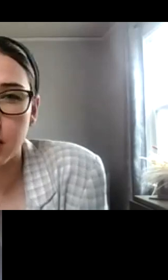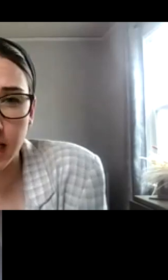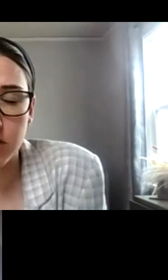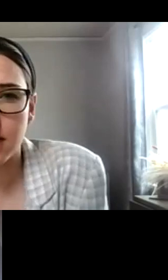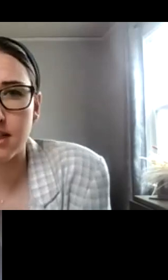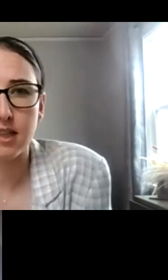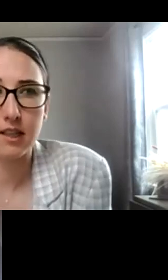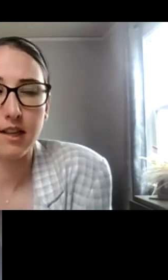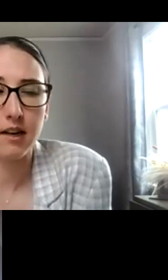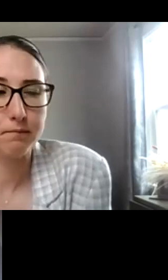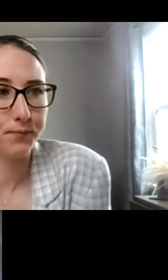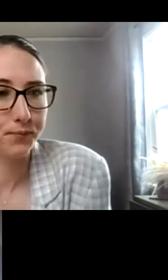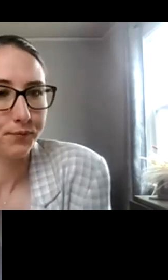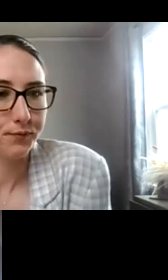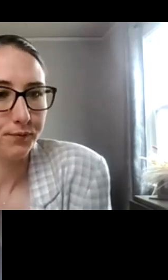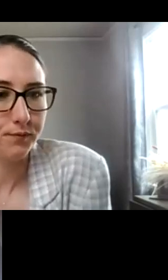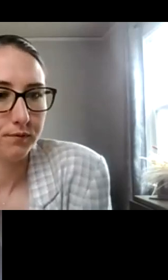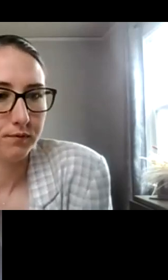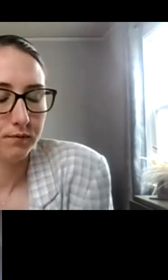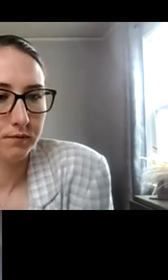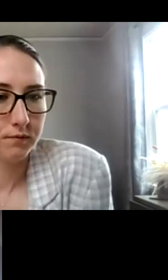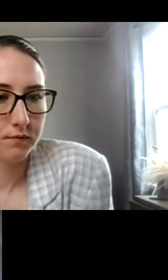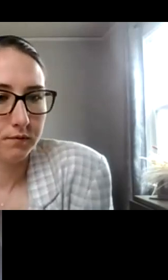of communication and things like that.